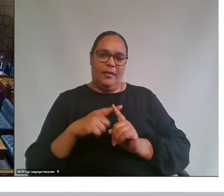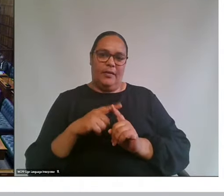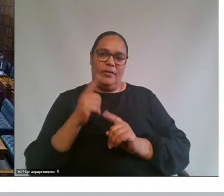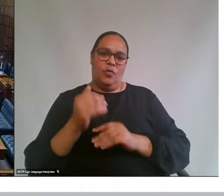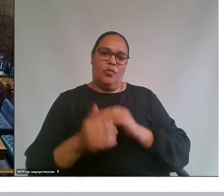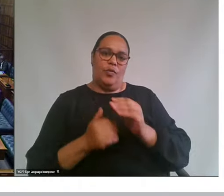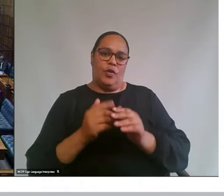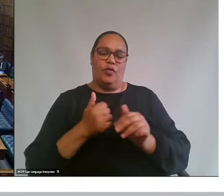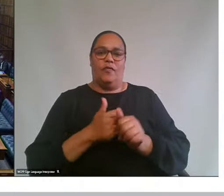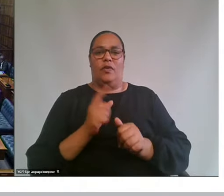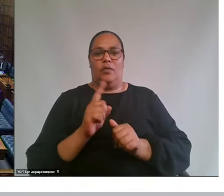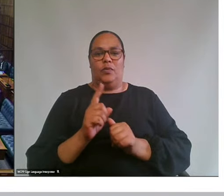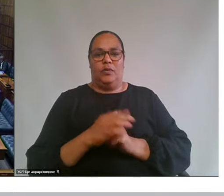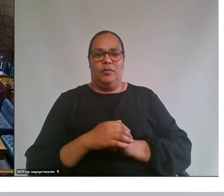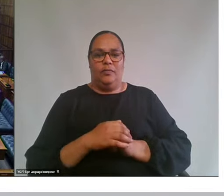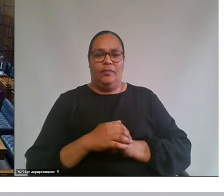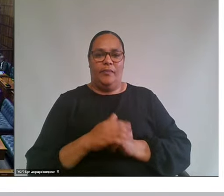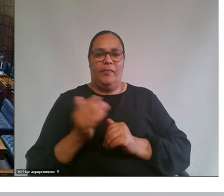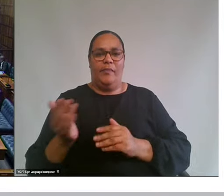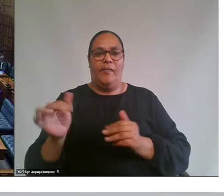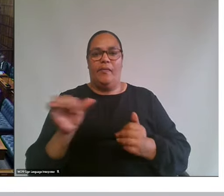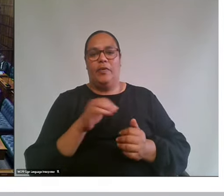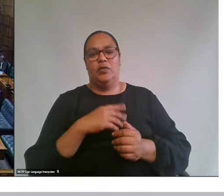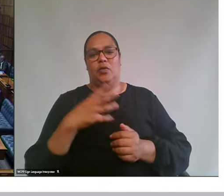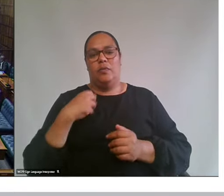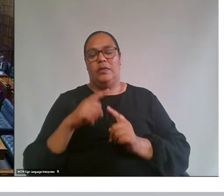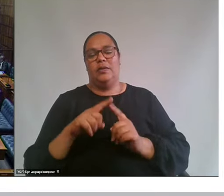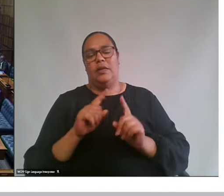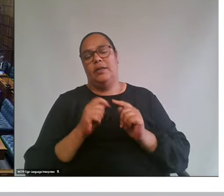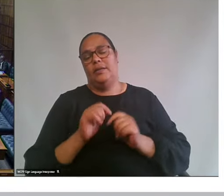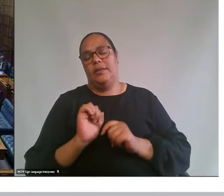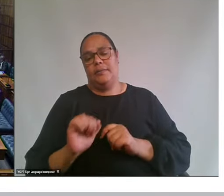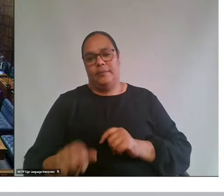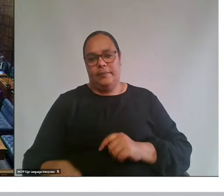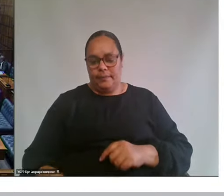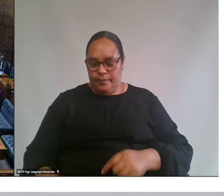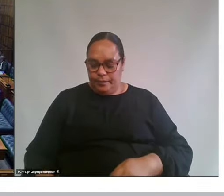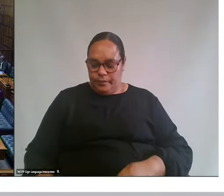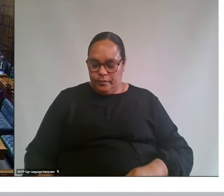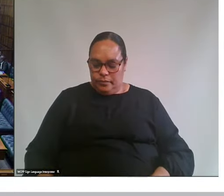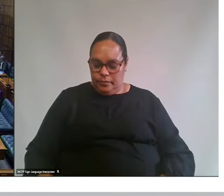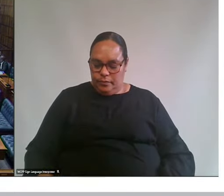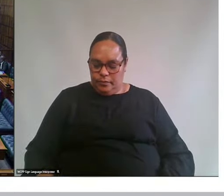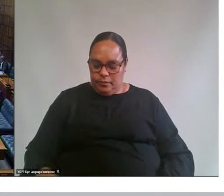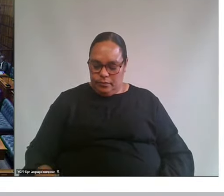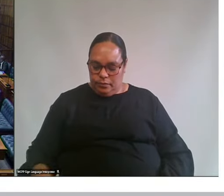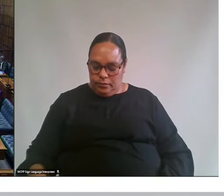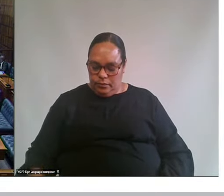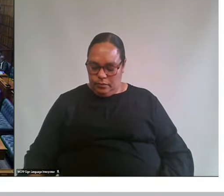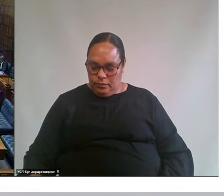processes followed with that I'll hand back to the minister and to um W thank